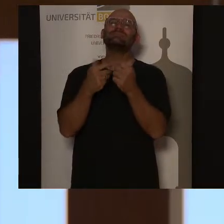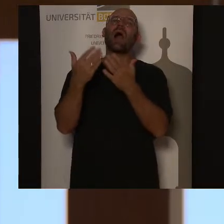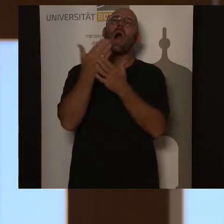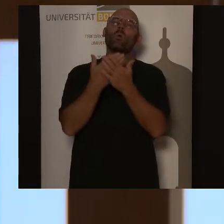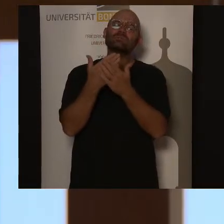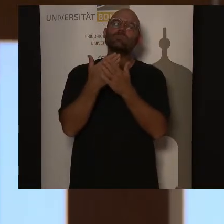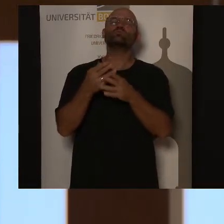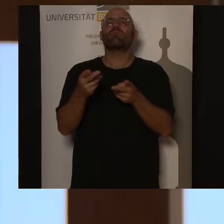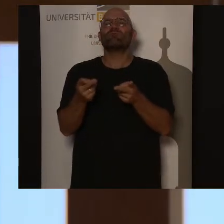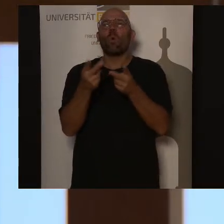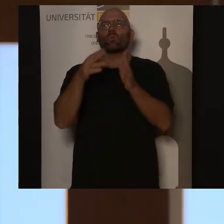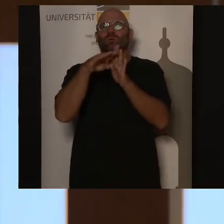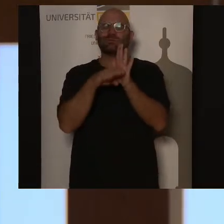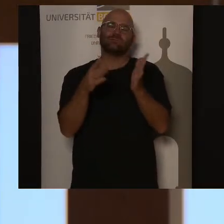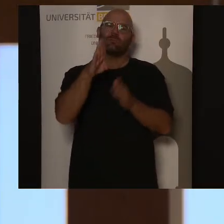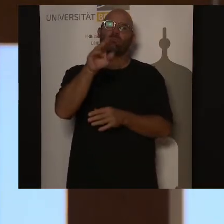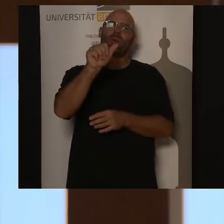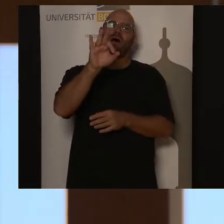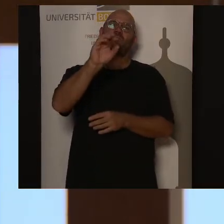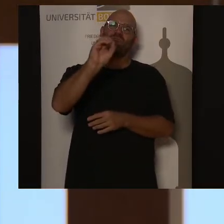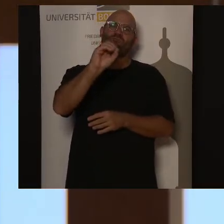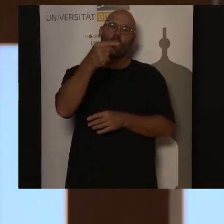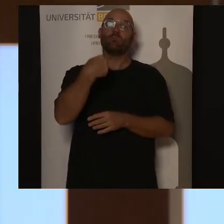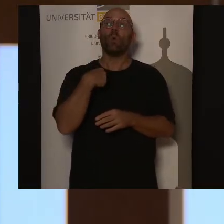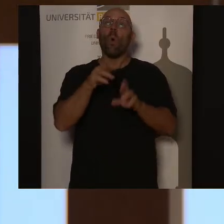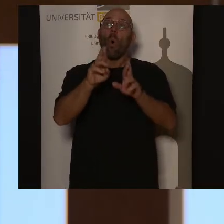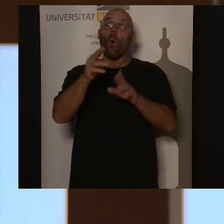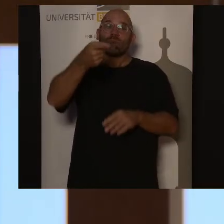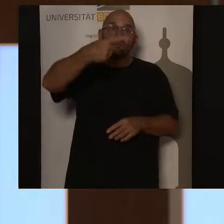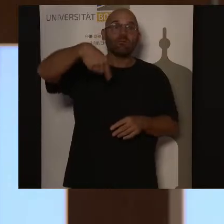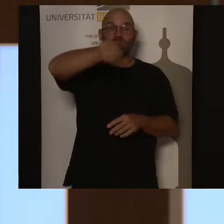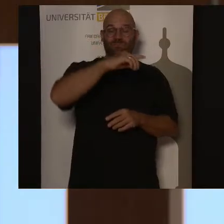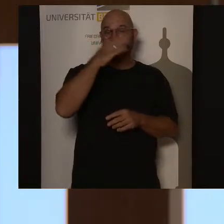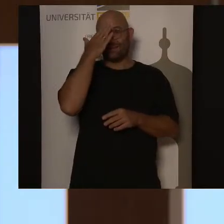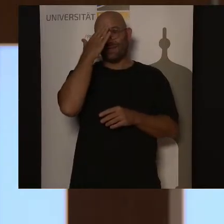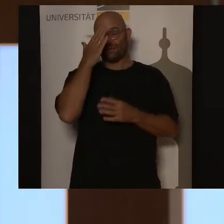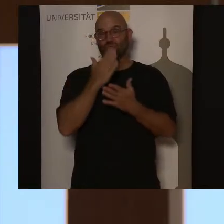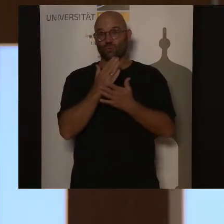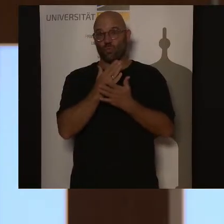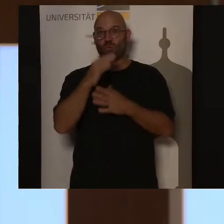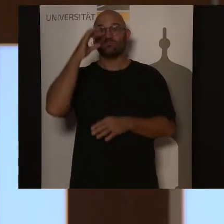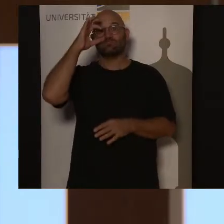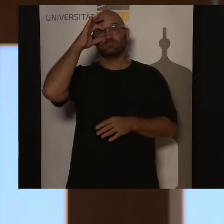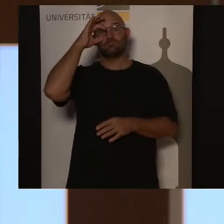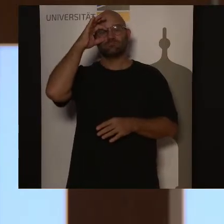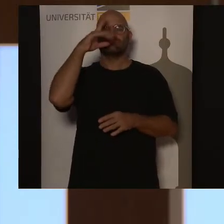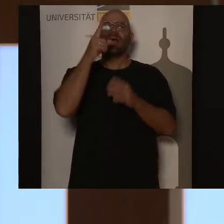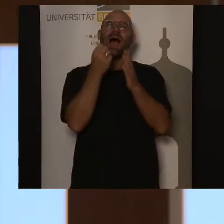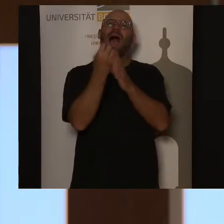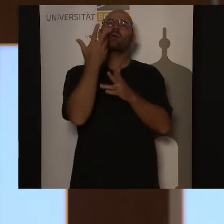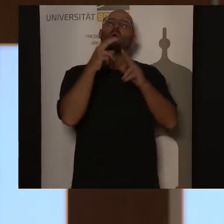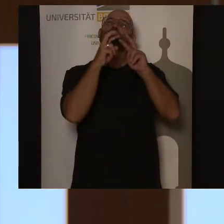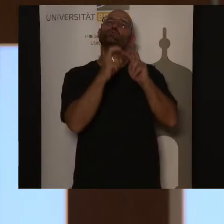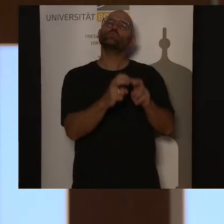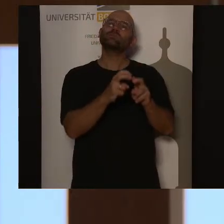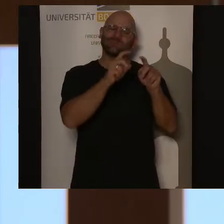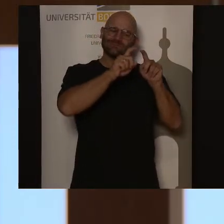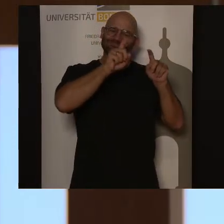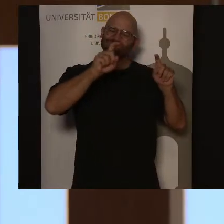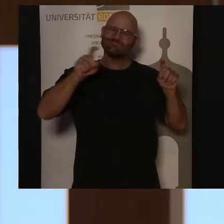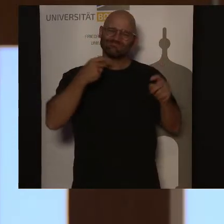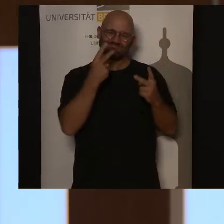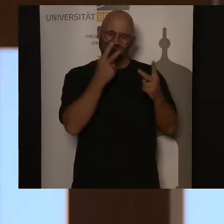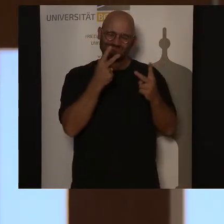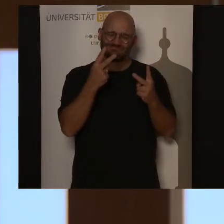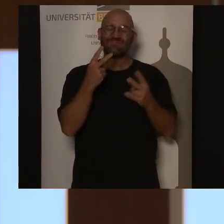call for the Federal Study Support Financial Act, the BAföG. You